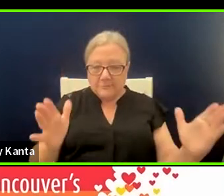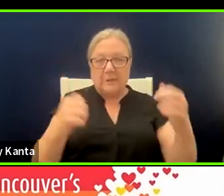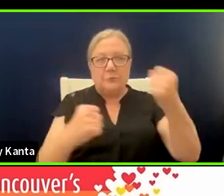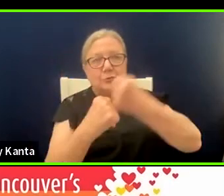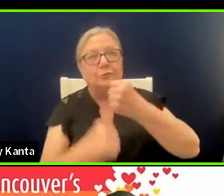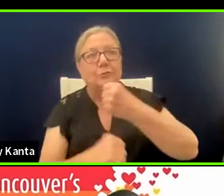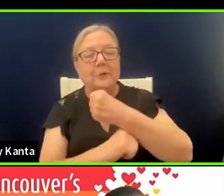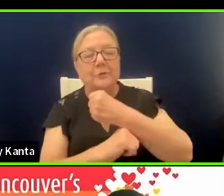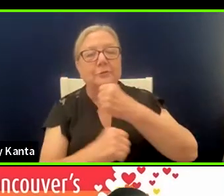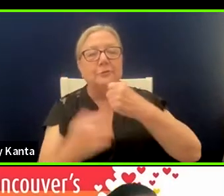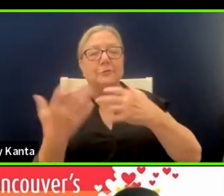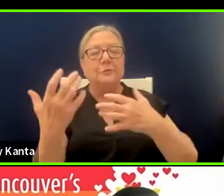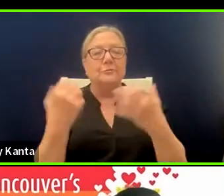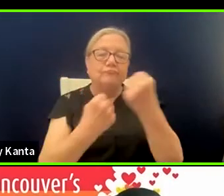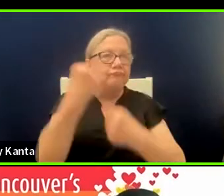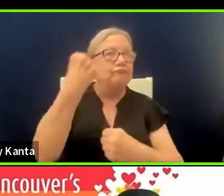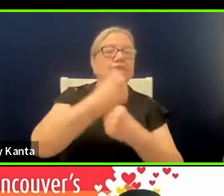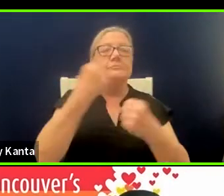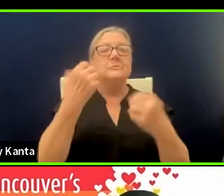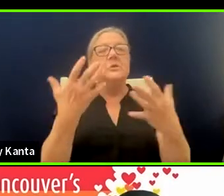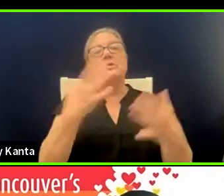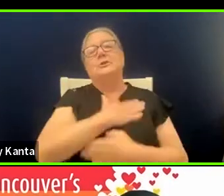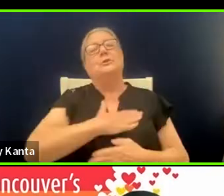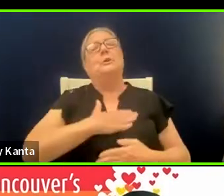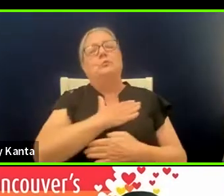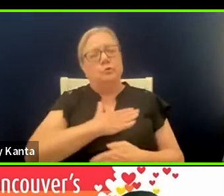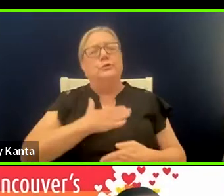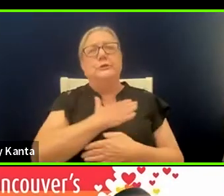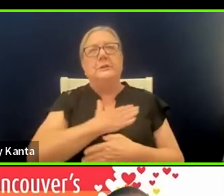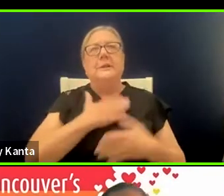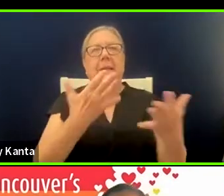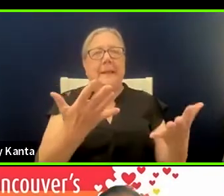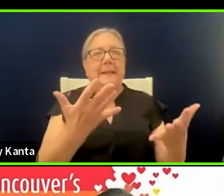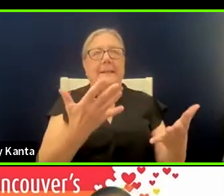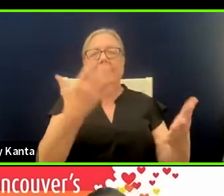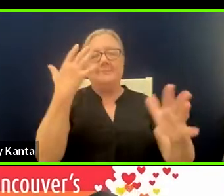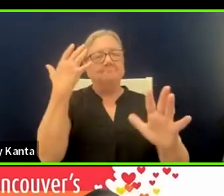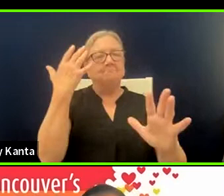appreciation for being in that